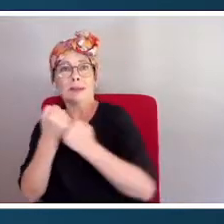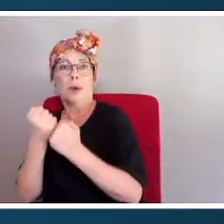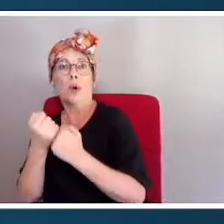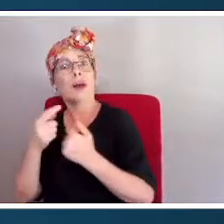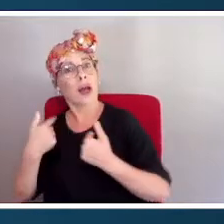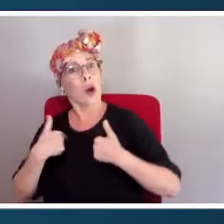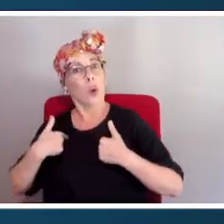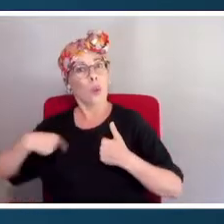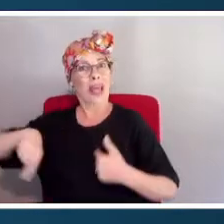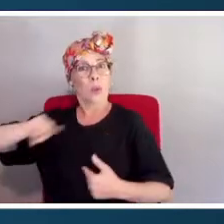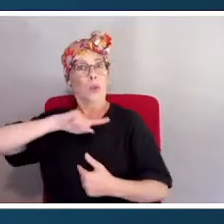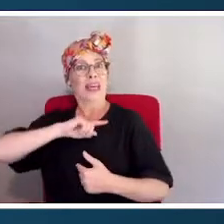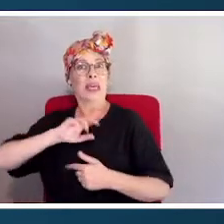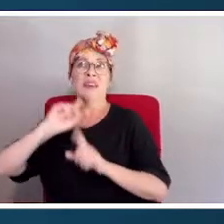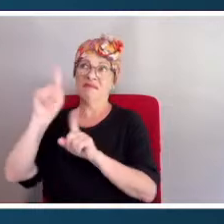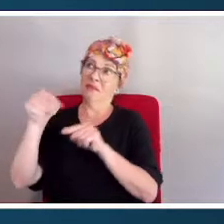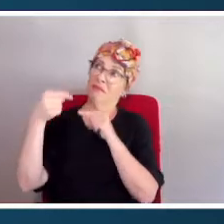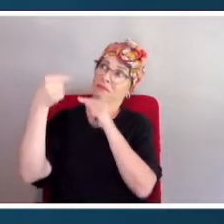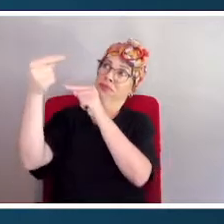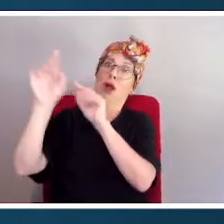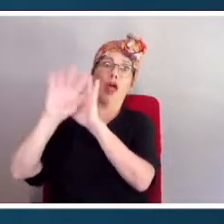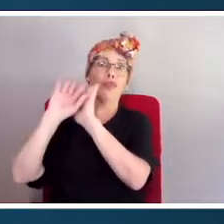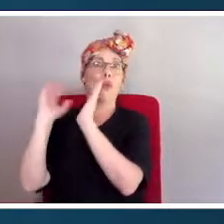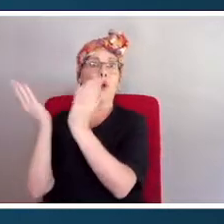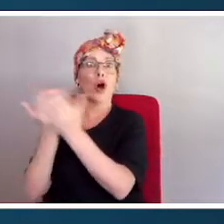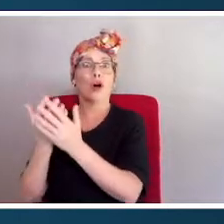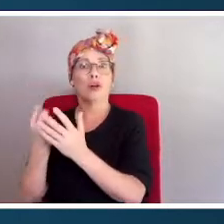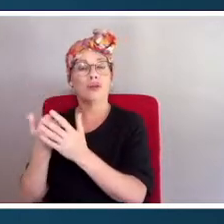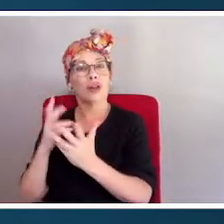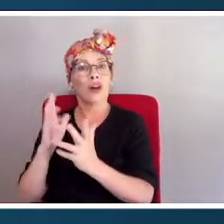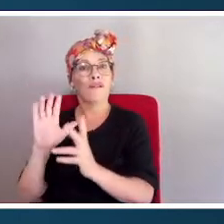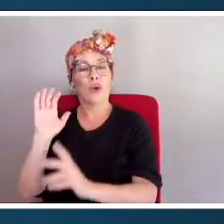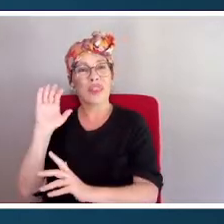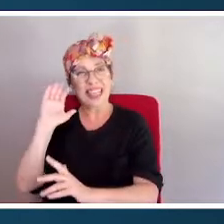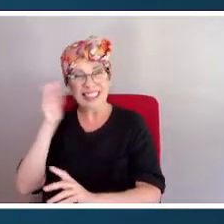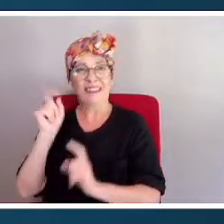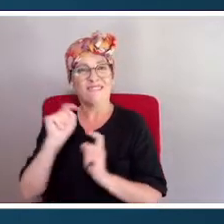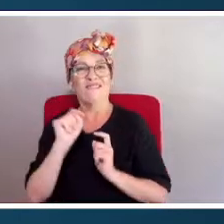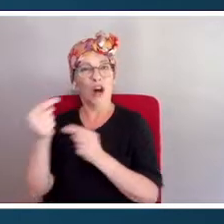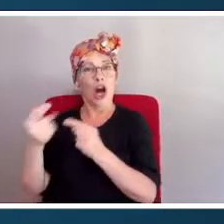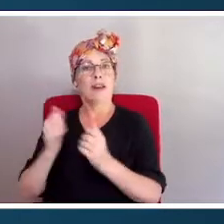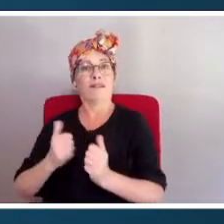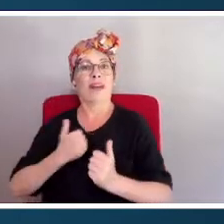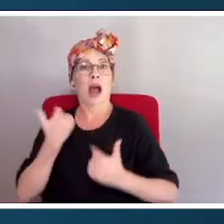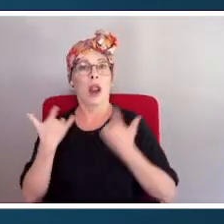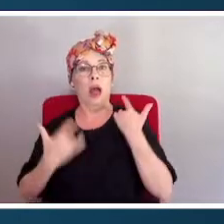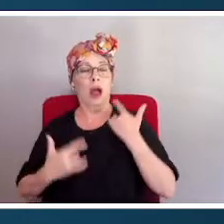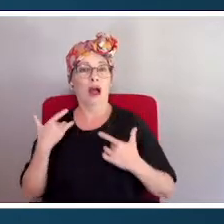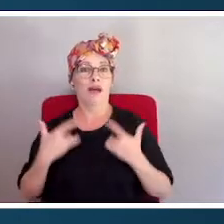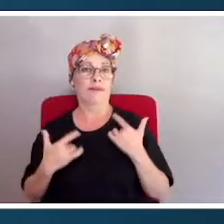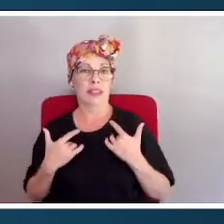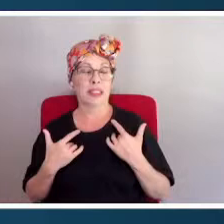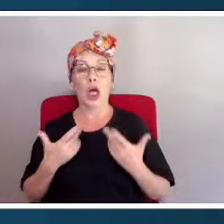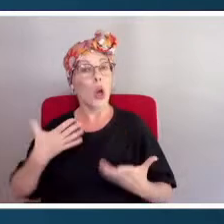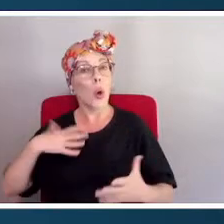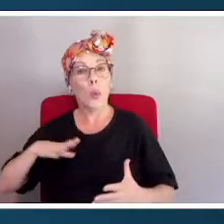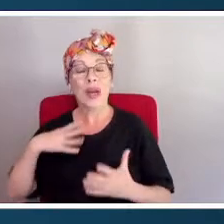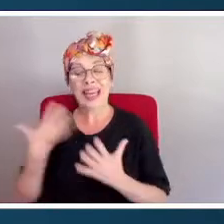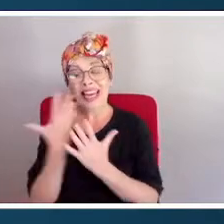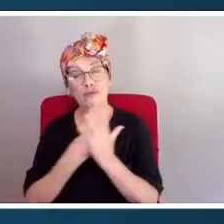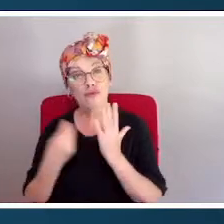of our life. To win, we need resources. In our battle against climate